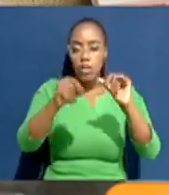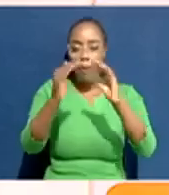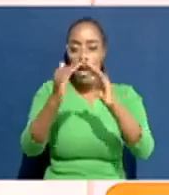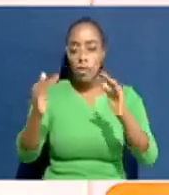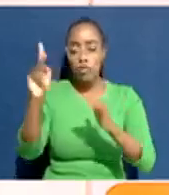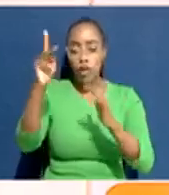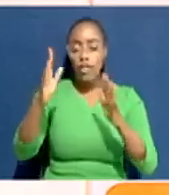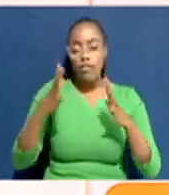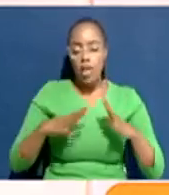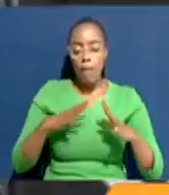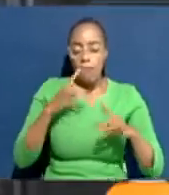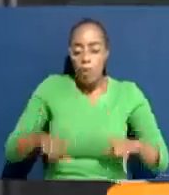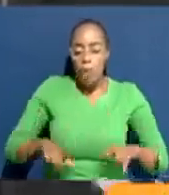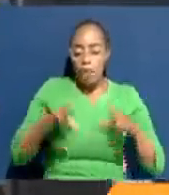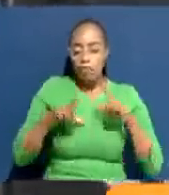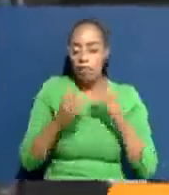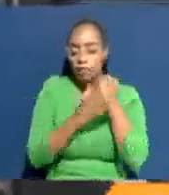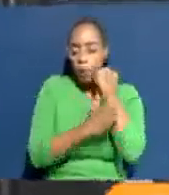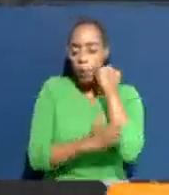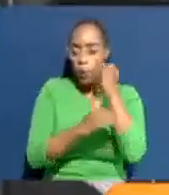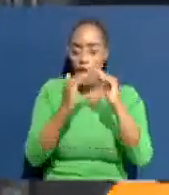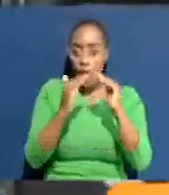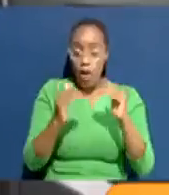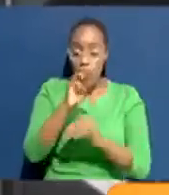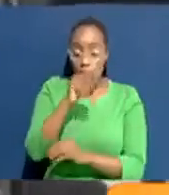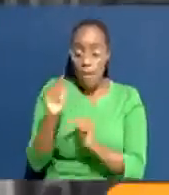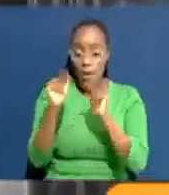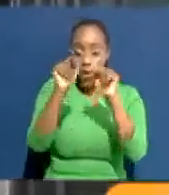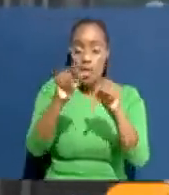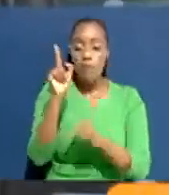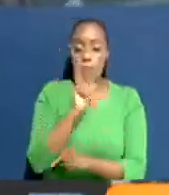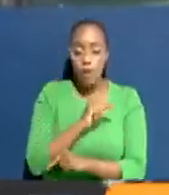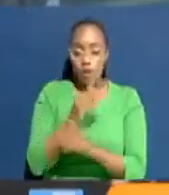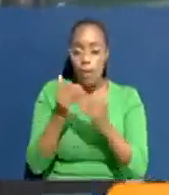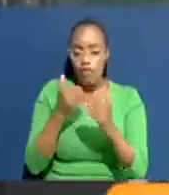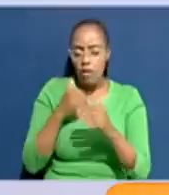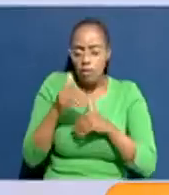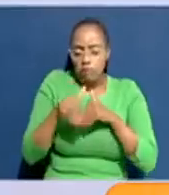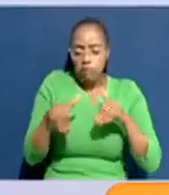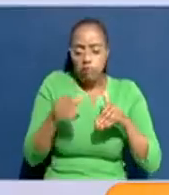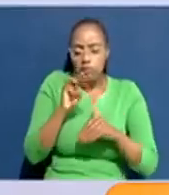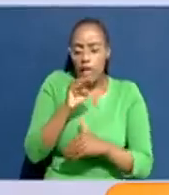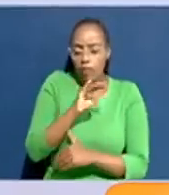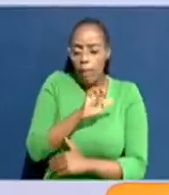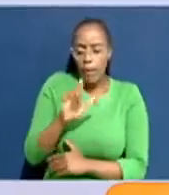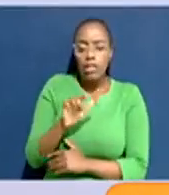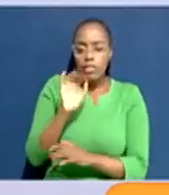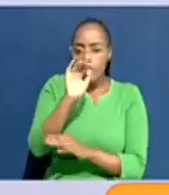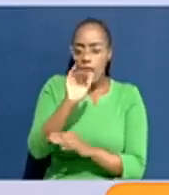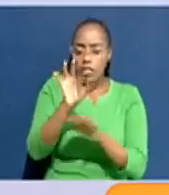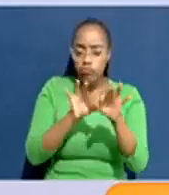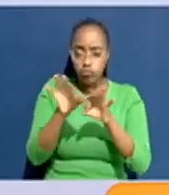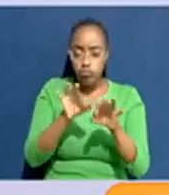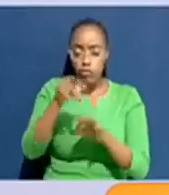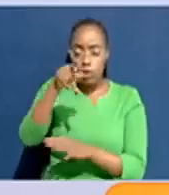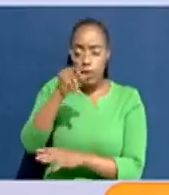Kenyans living in deplorable conditions. A number of MPs in attendance who had reservations over the bill sought an explanation from